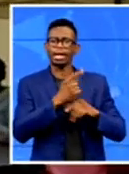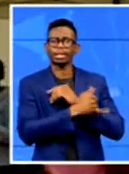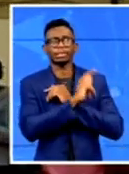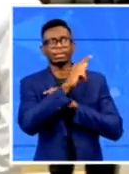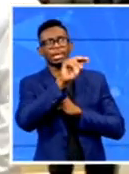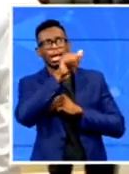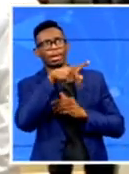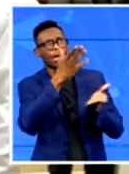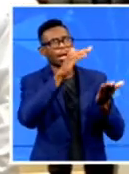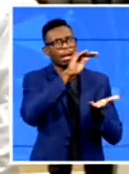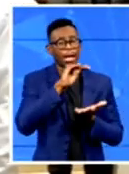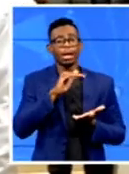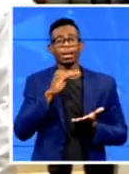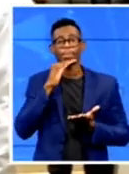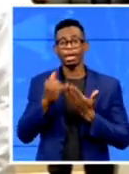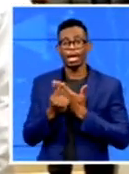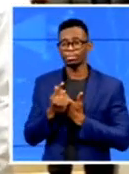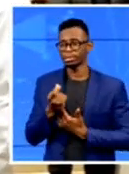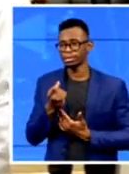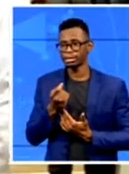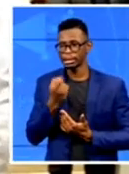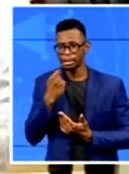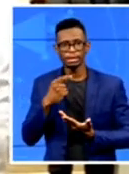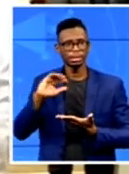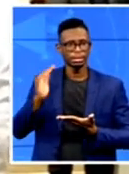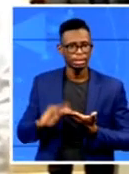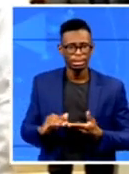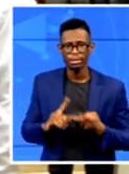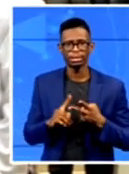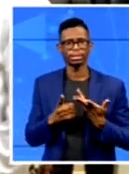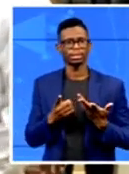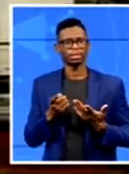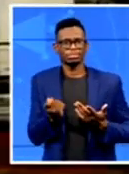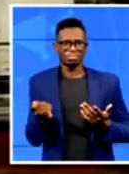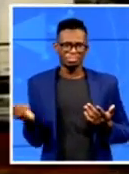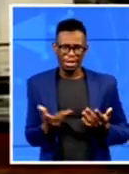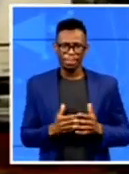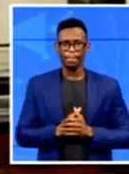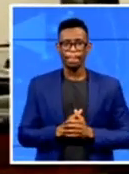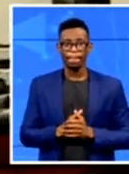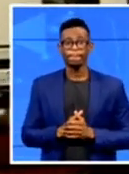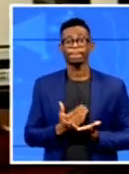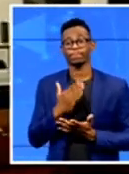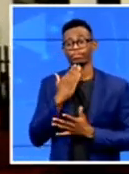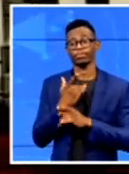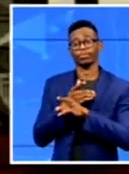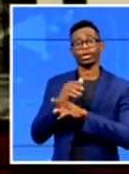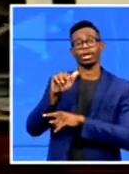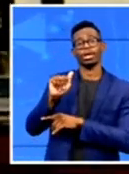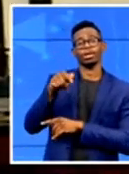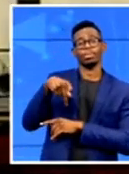medicine shortages. The API cluster will reduce medical care costs significantly, create many jobs